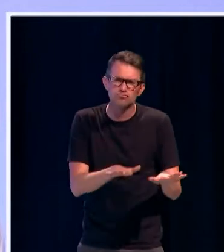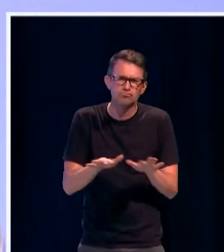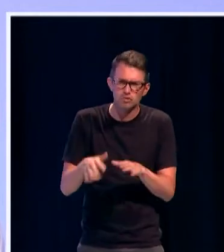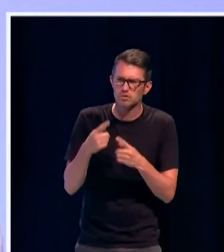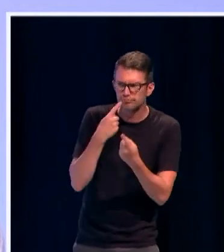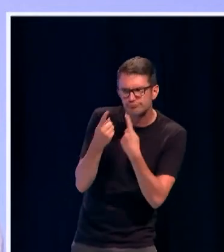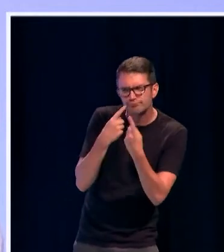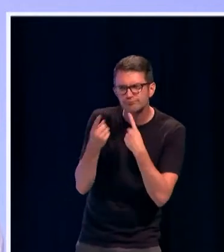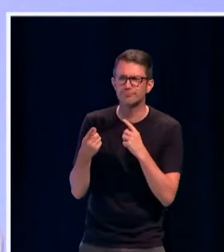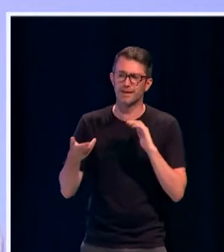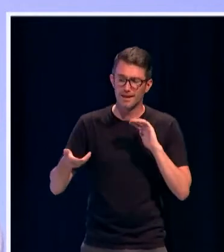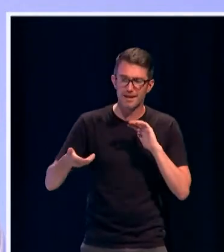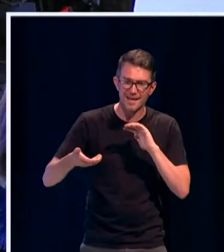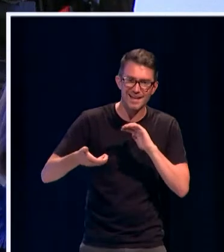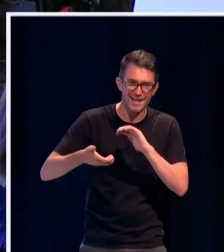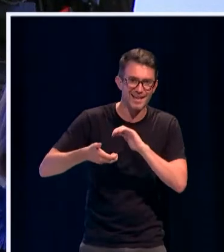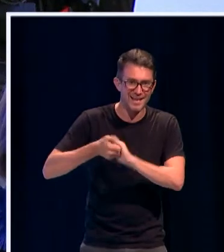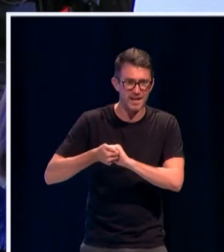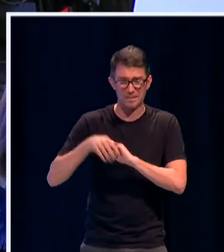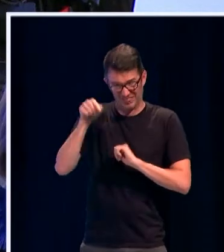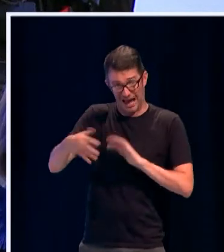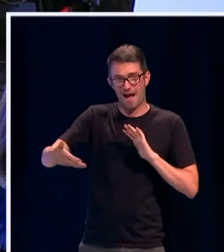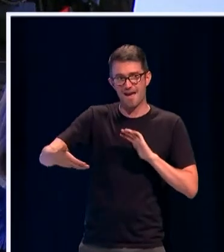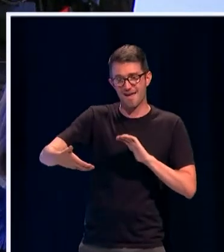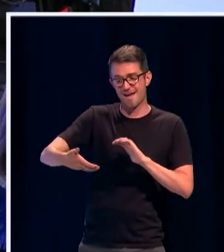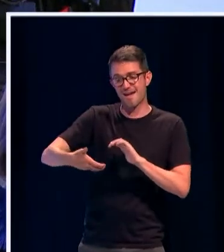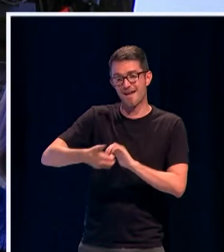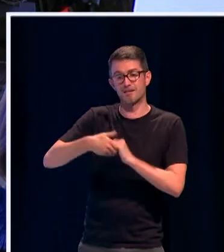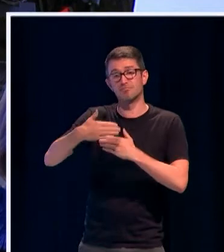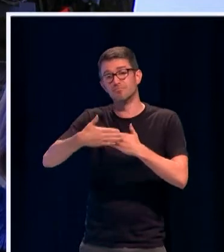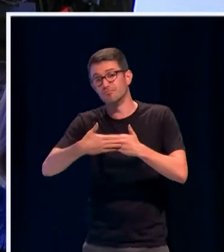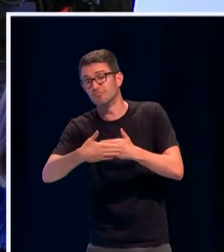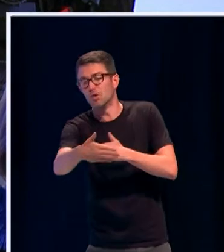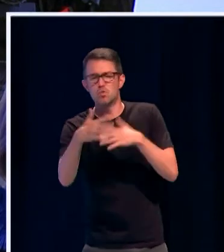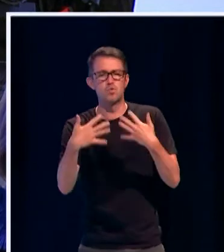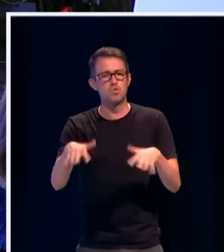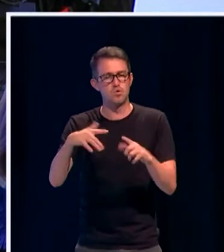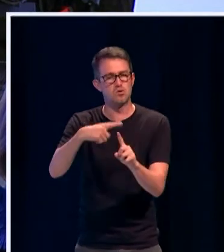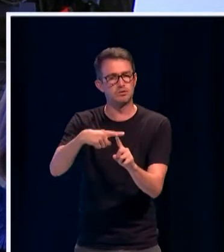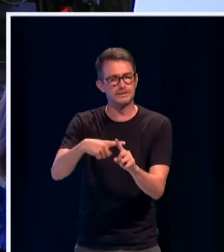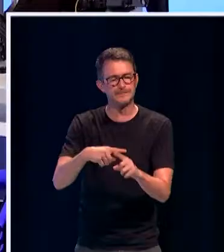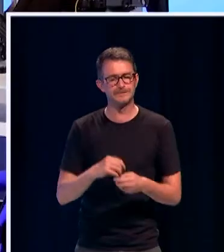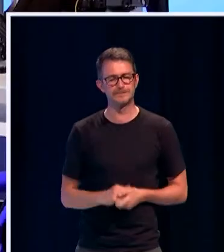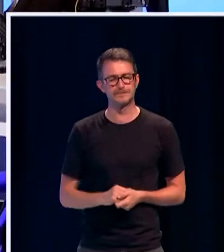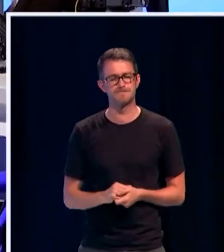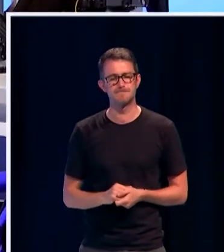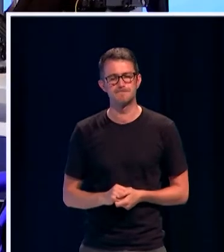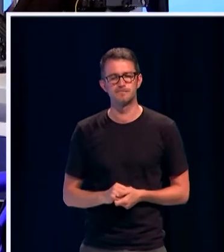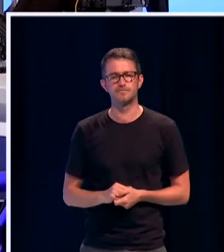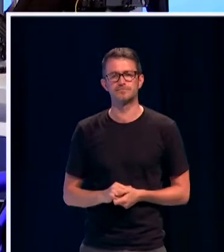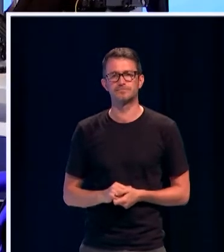remarkable. Okay, thank you. Do you, Hector, want to add something from private perspective? Yeah, maybe just carry on from your point